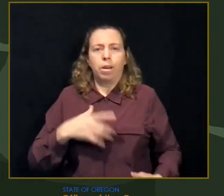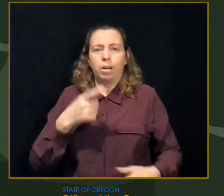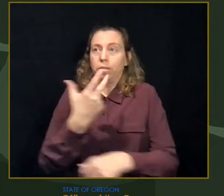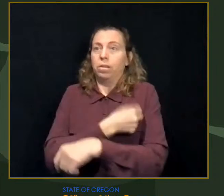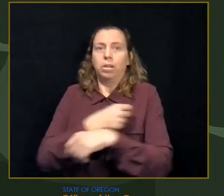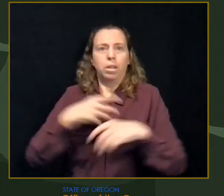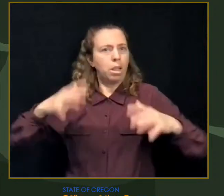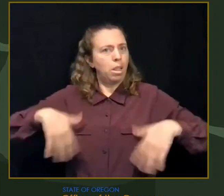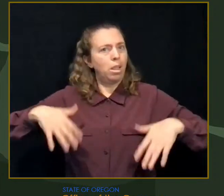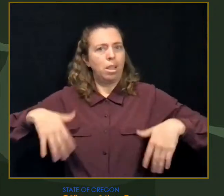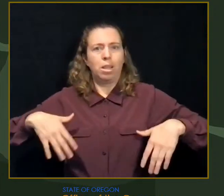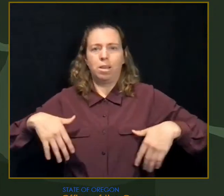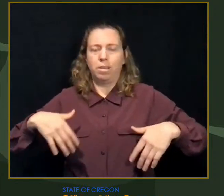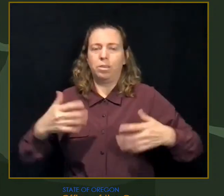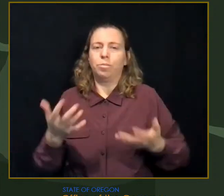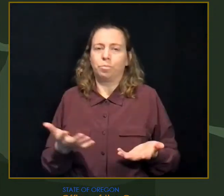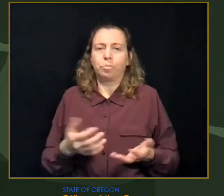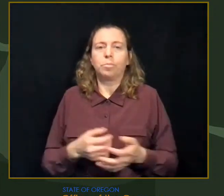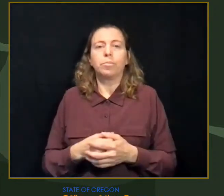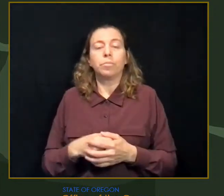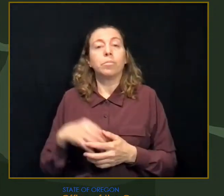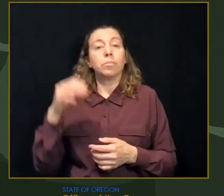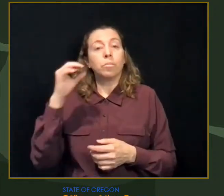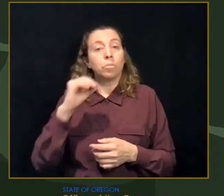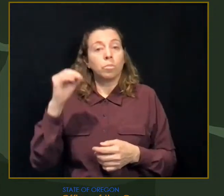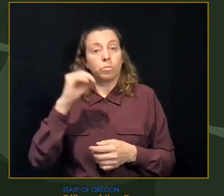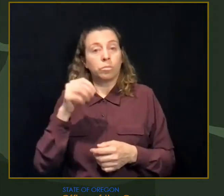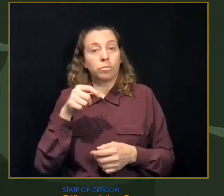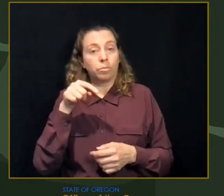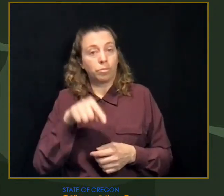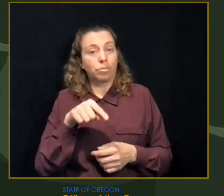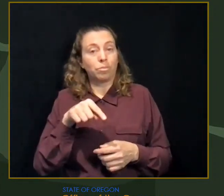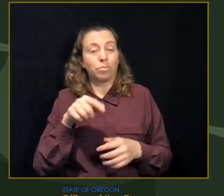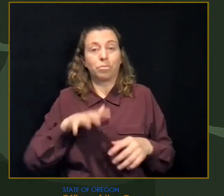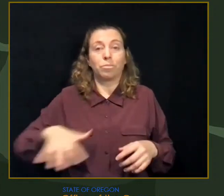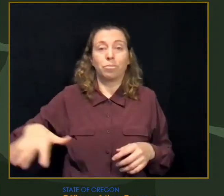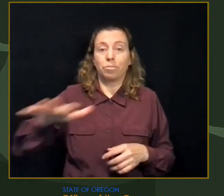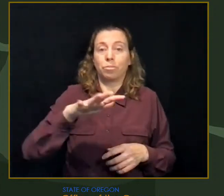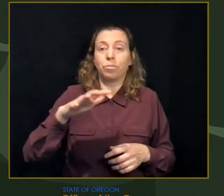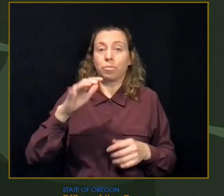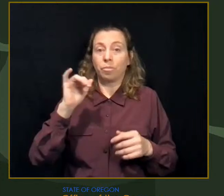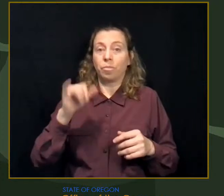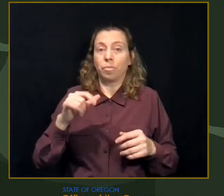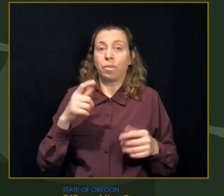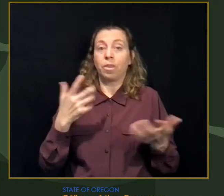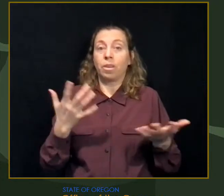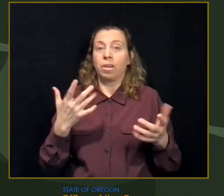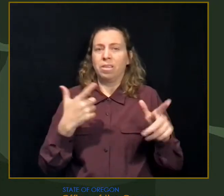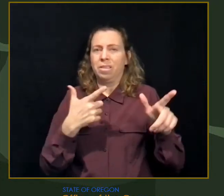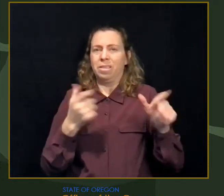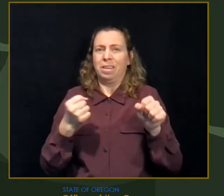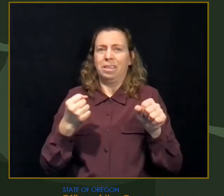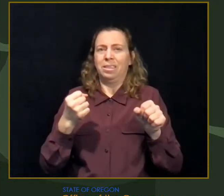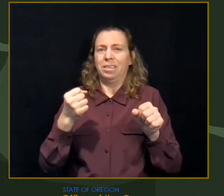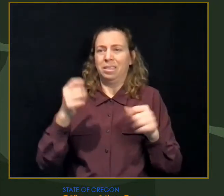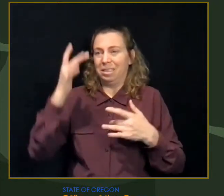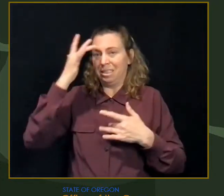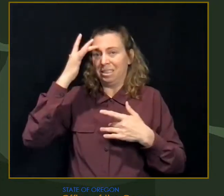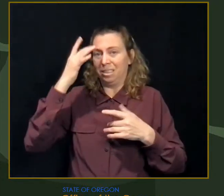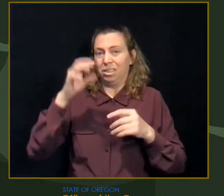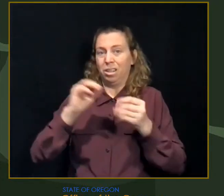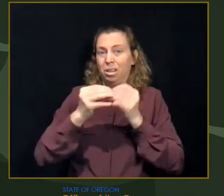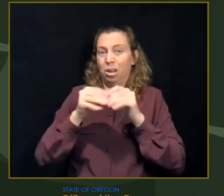aware, Oregon has the fastest growing infection rate in the entire country. I'm focused on